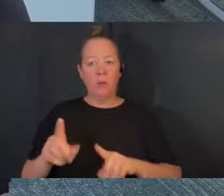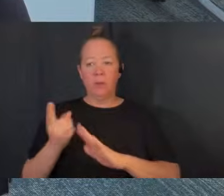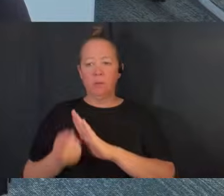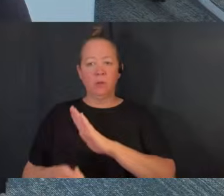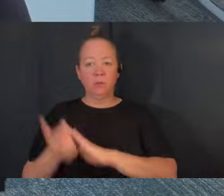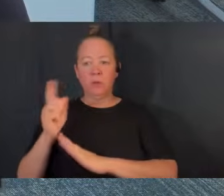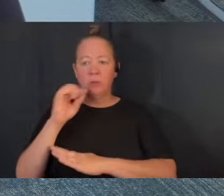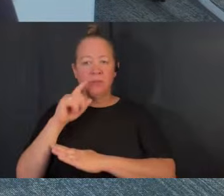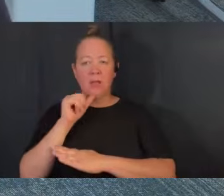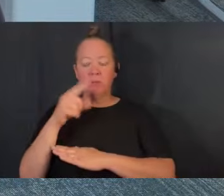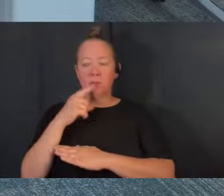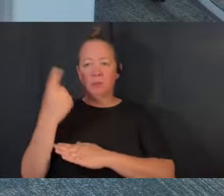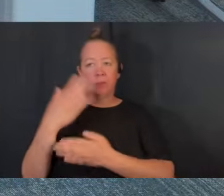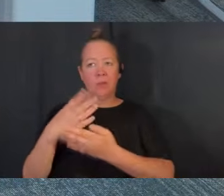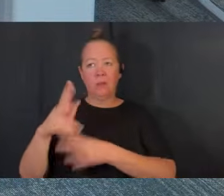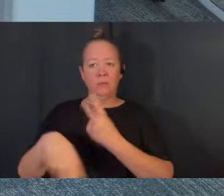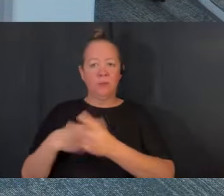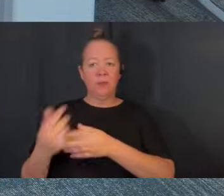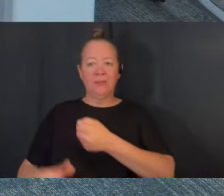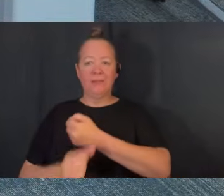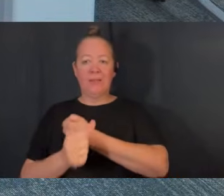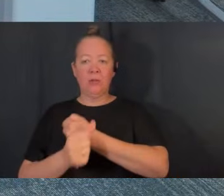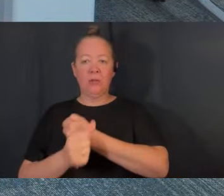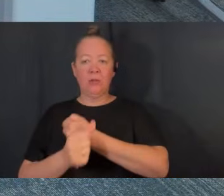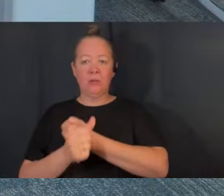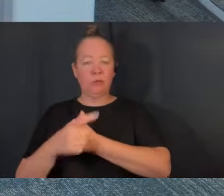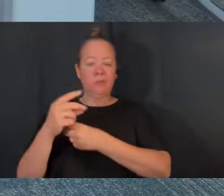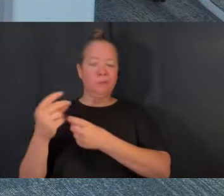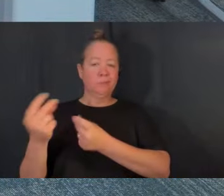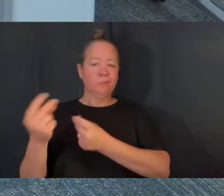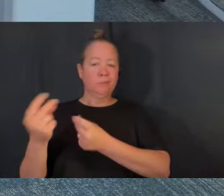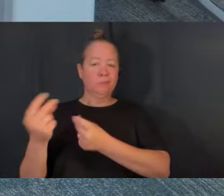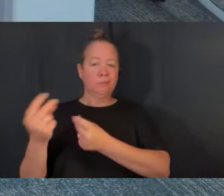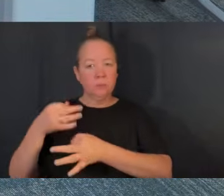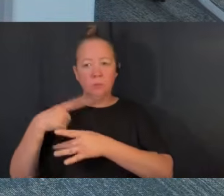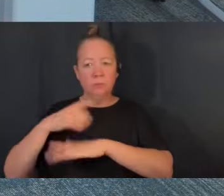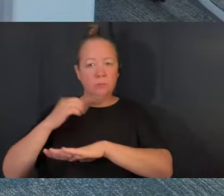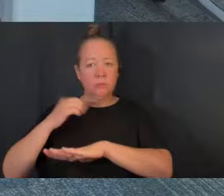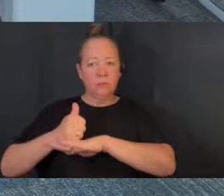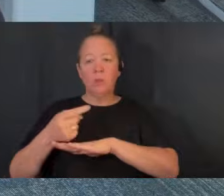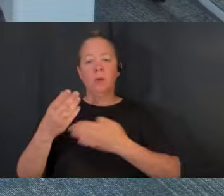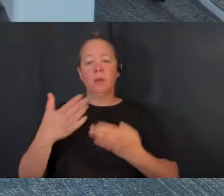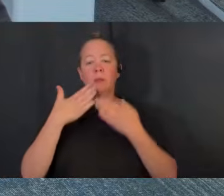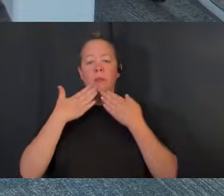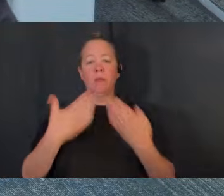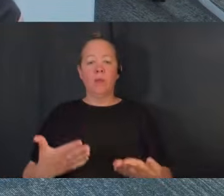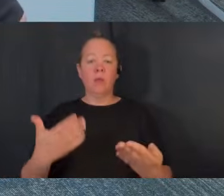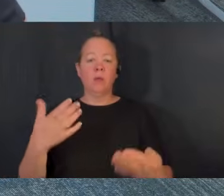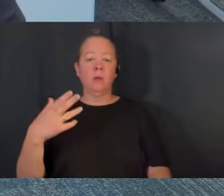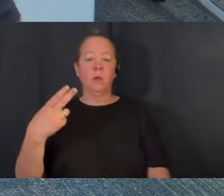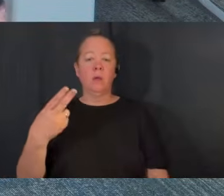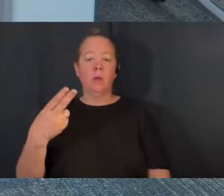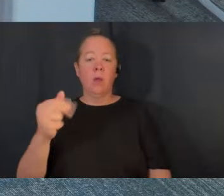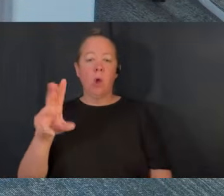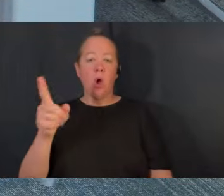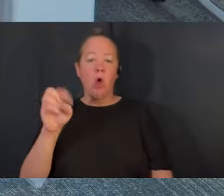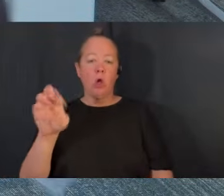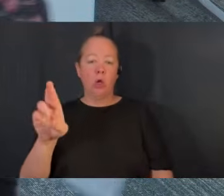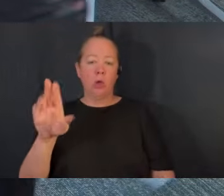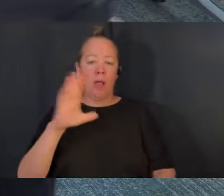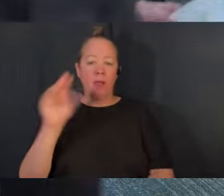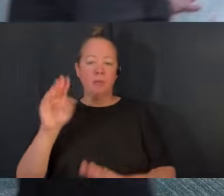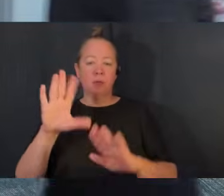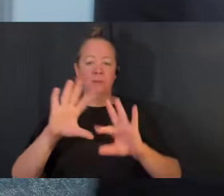set. And I just want to thank Mr. Horkler and his family for everything they did to bring this to fruition. Thank you so